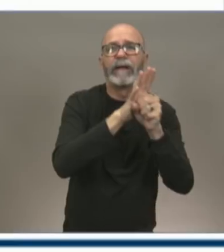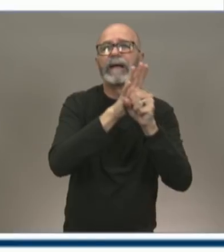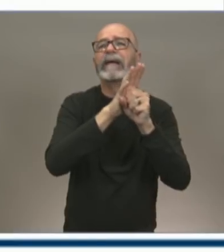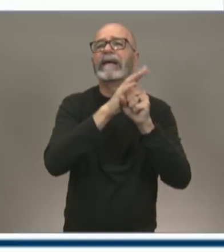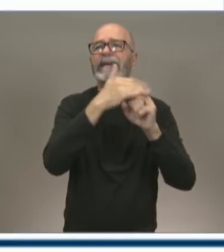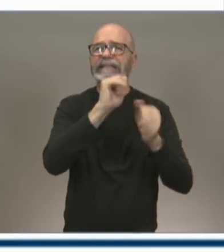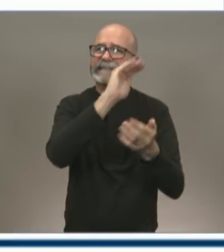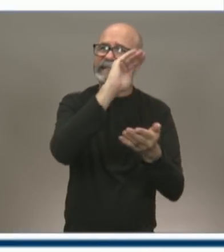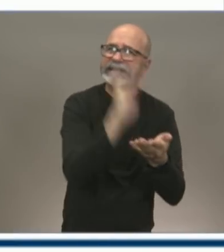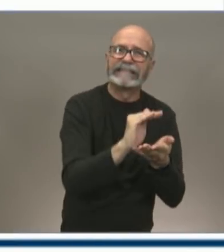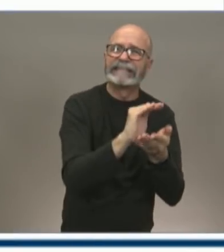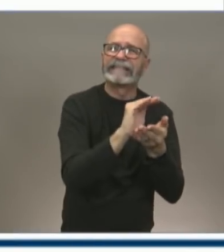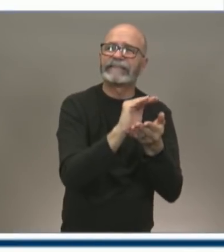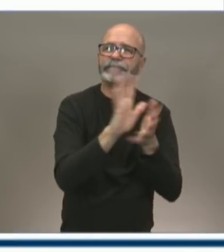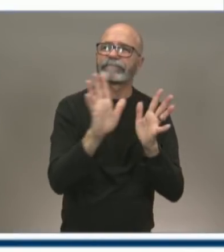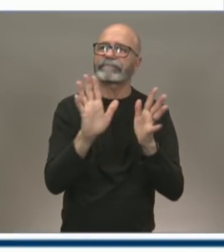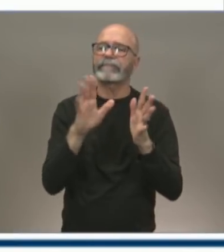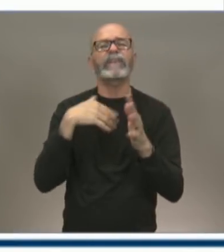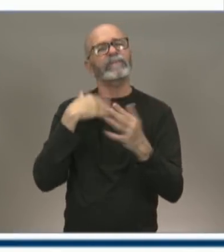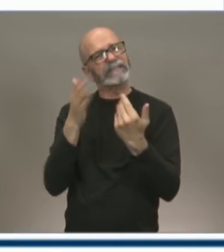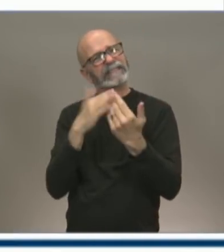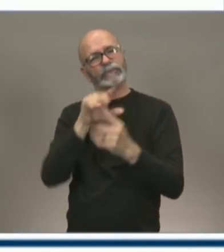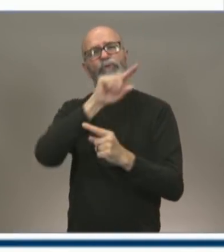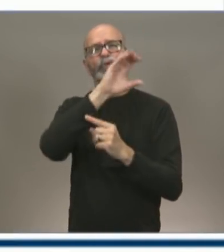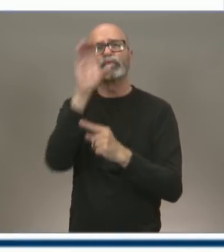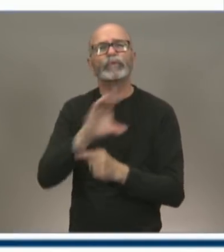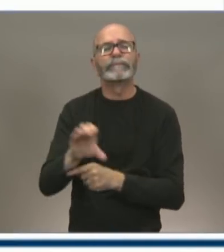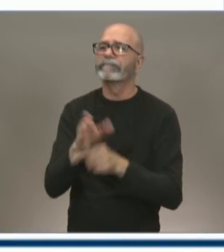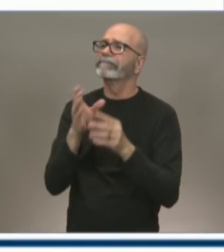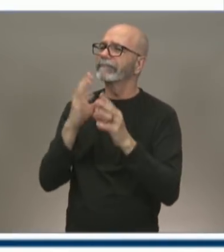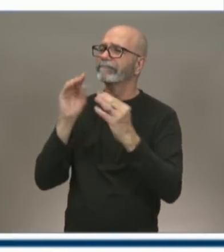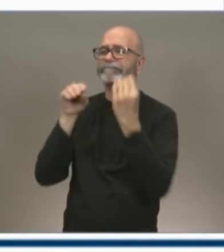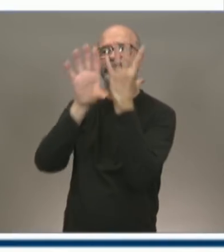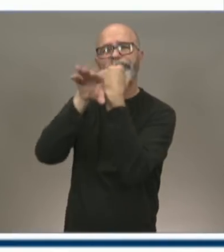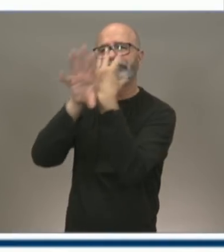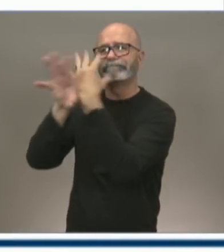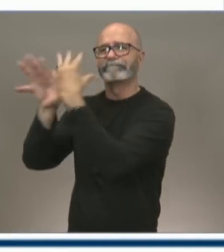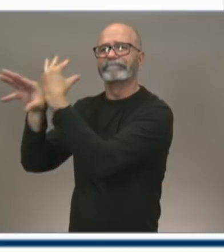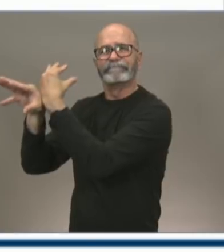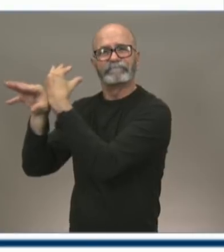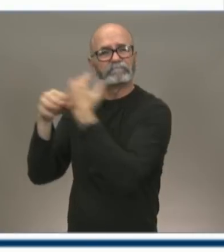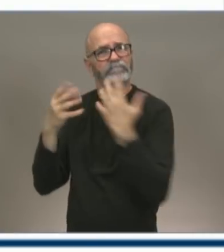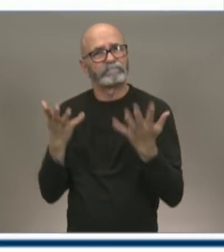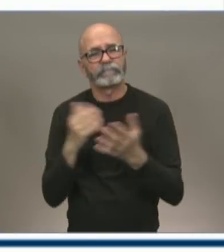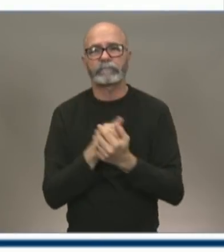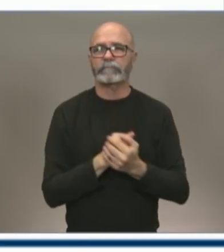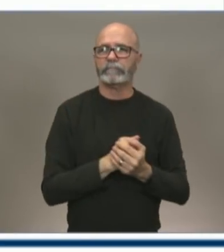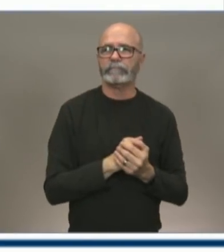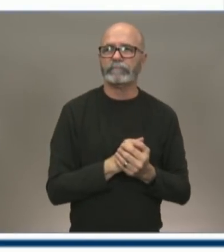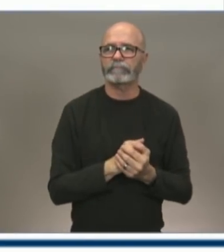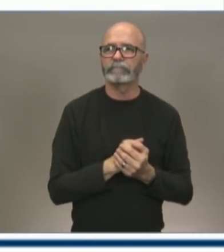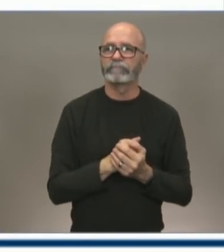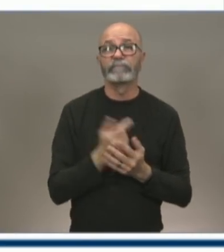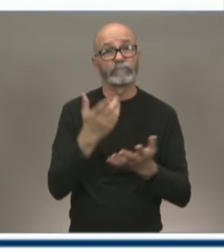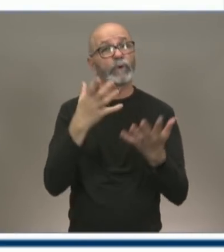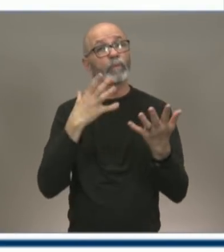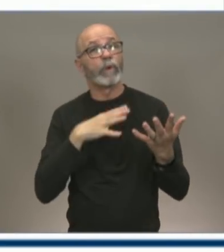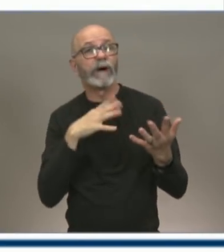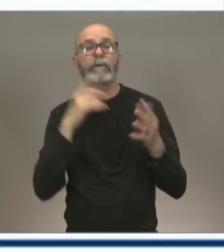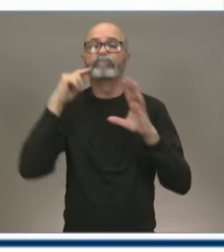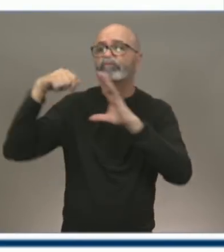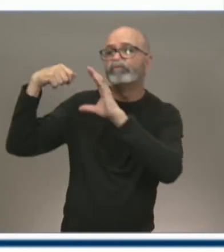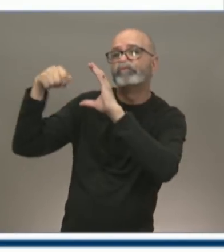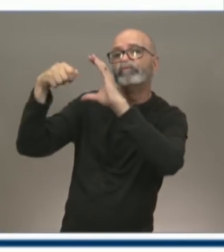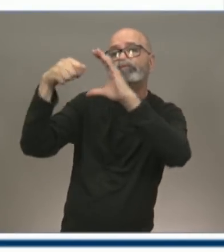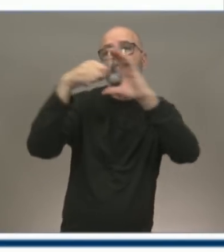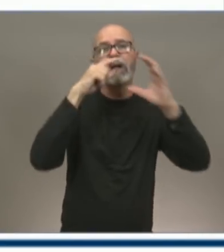share performances or games. So if you would like to engage a business to record, live stream, or broadcast